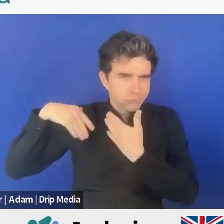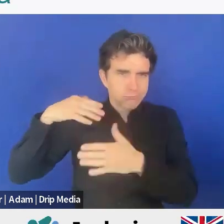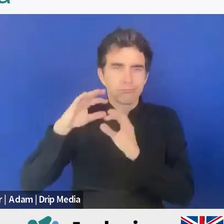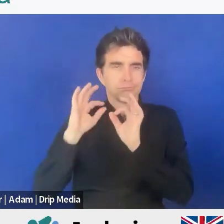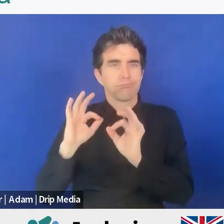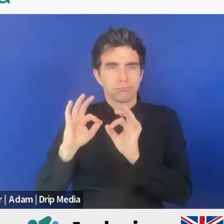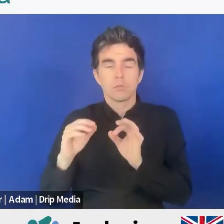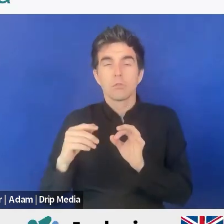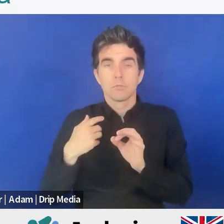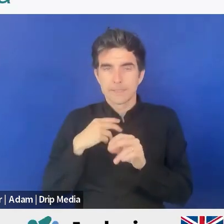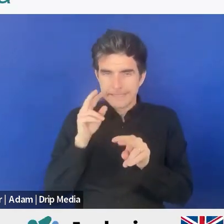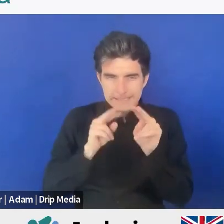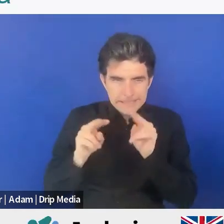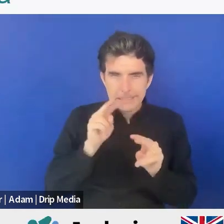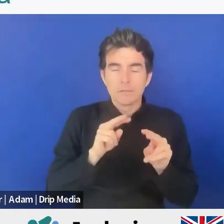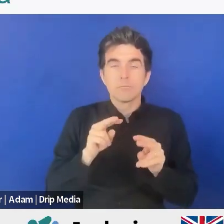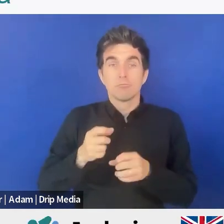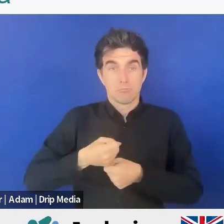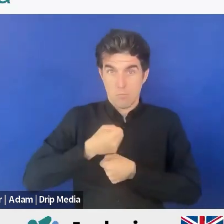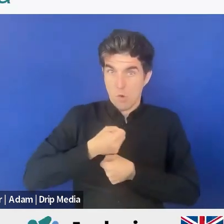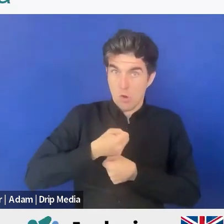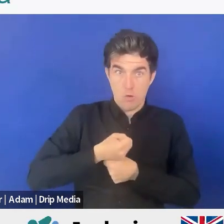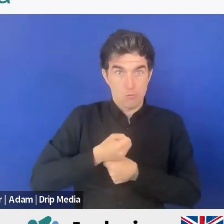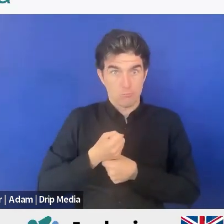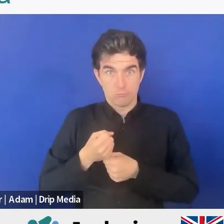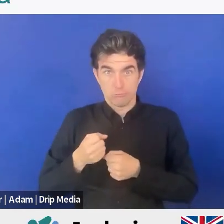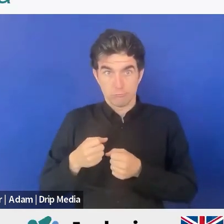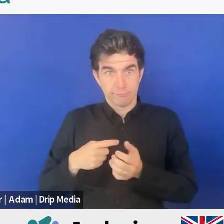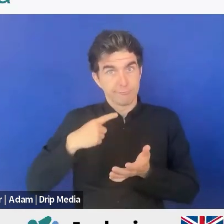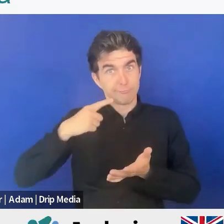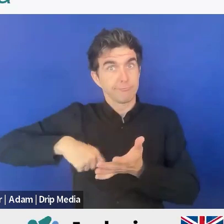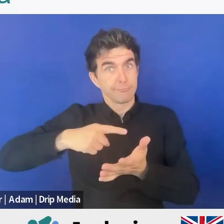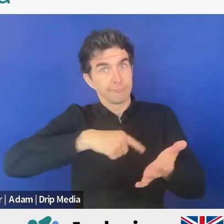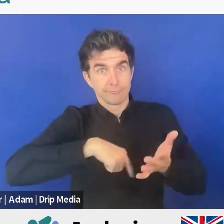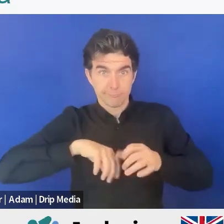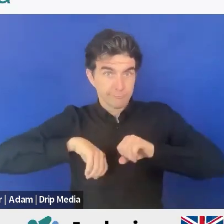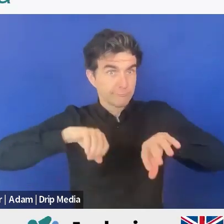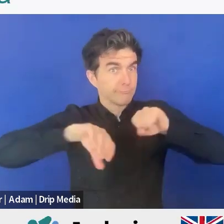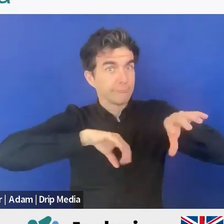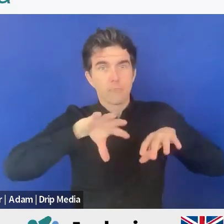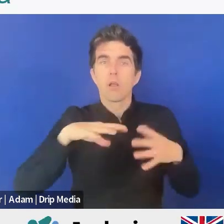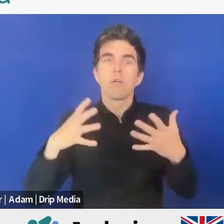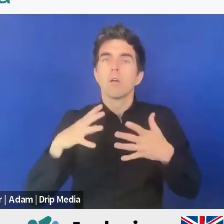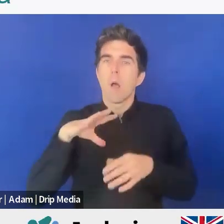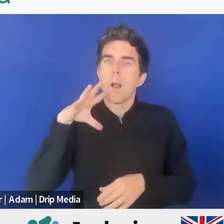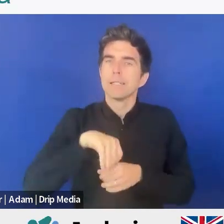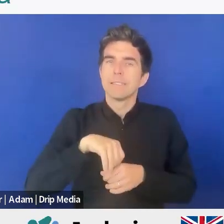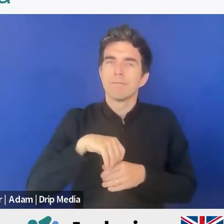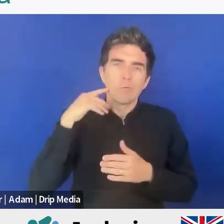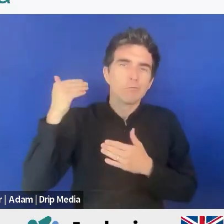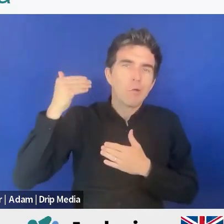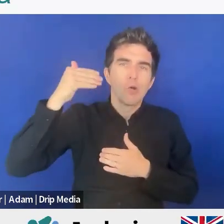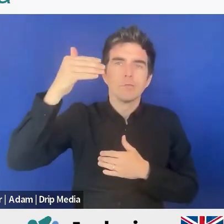whole range of other inclusive education programs, some of which I said were put through the Girls